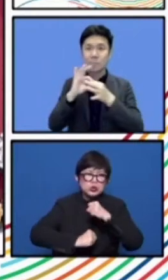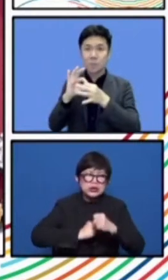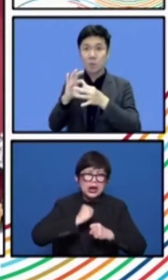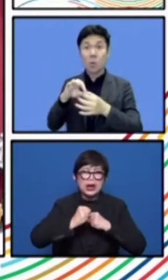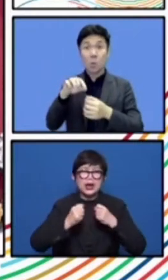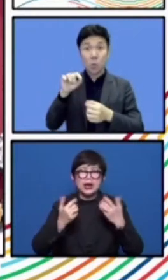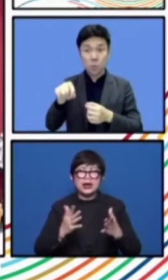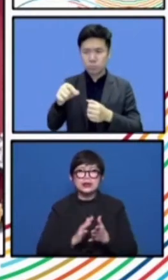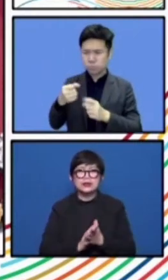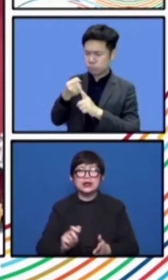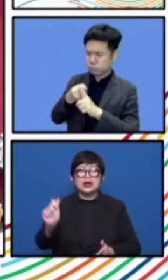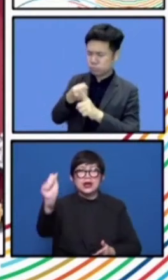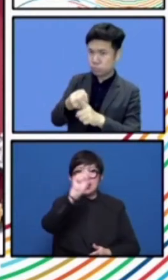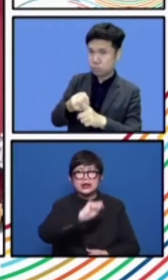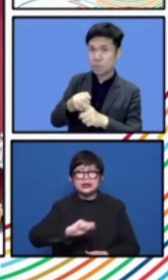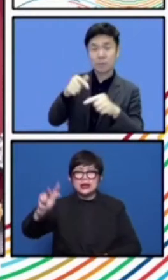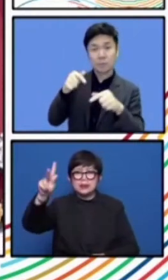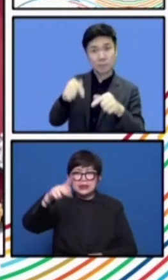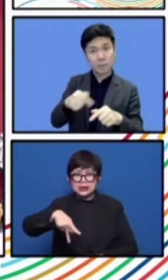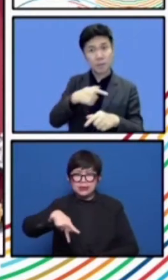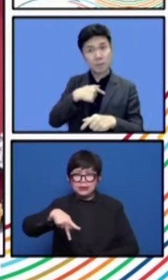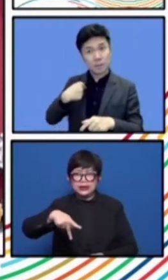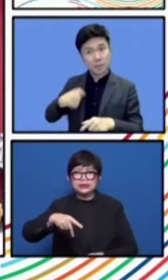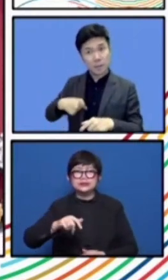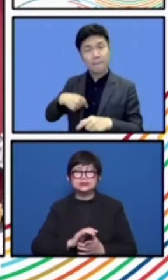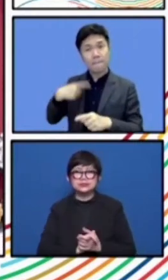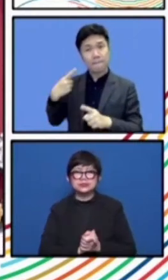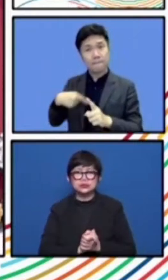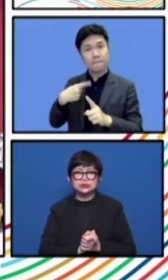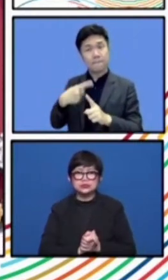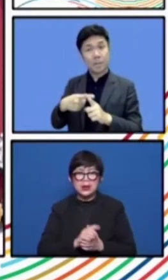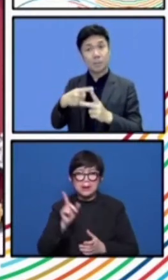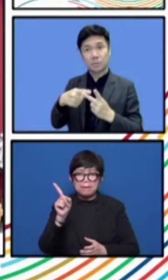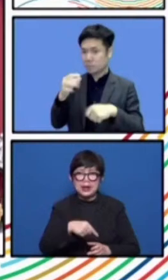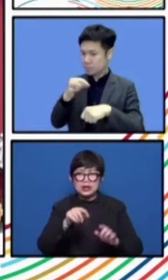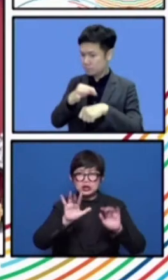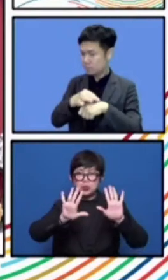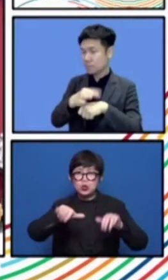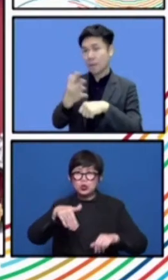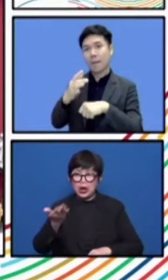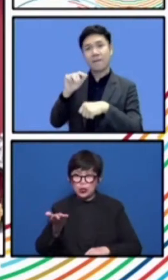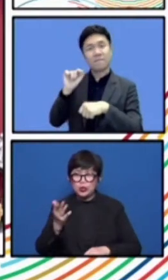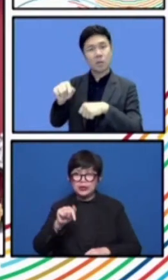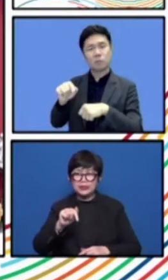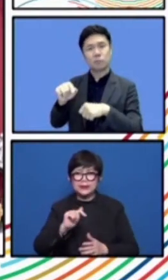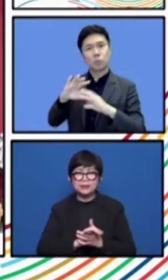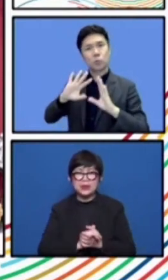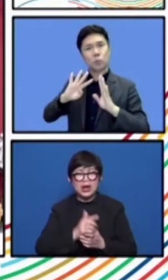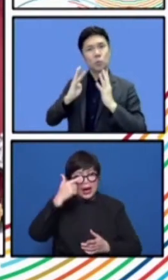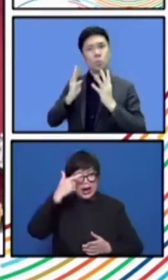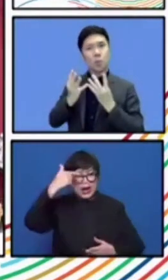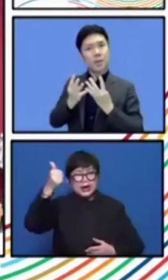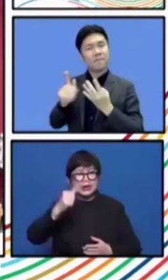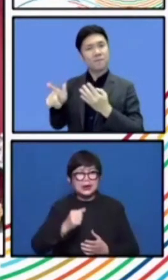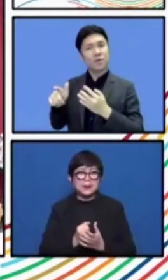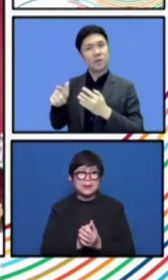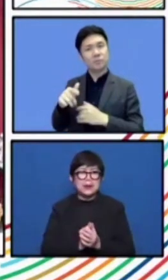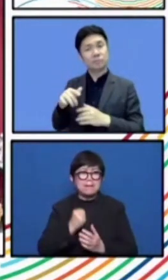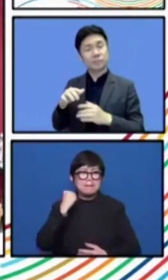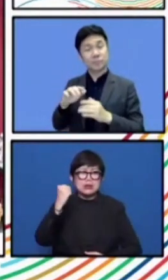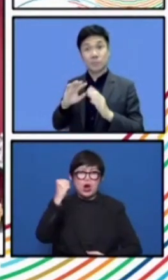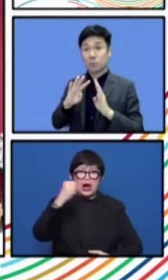of persons with disabilities as well and was an expert member of the committee on the rights of persons with disabilities from